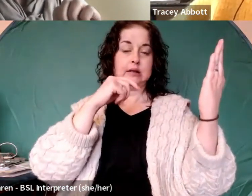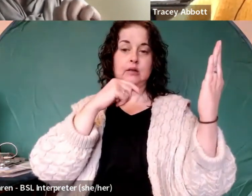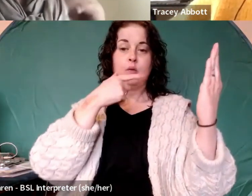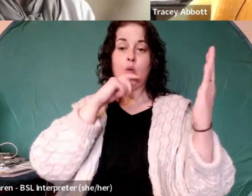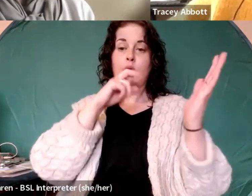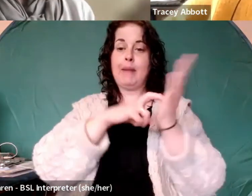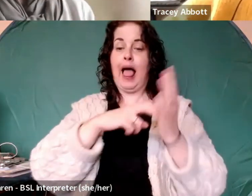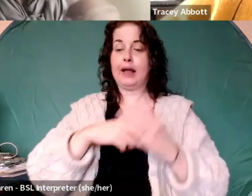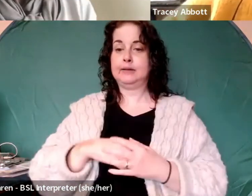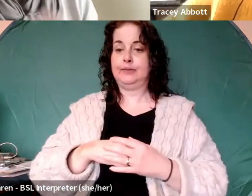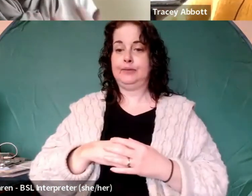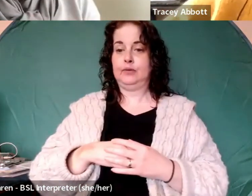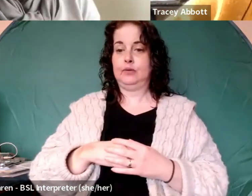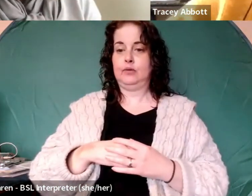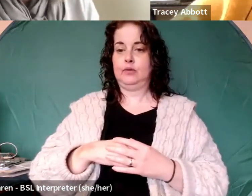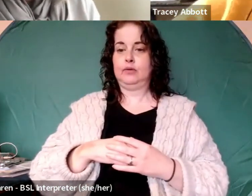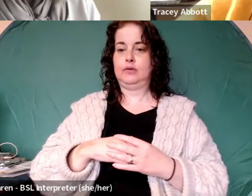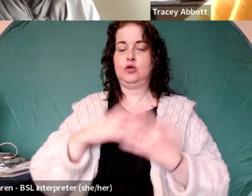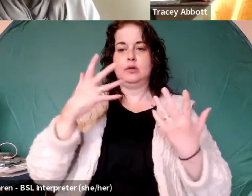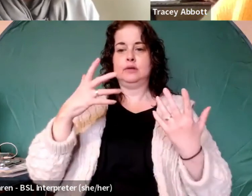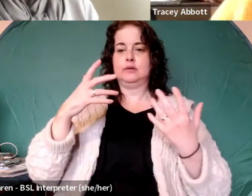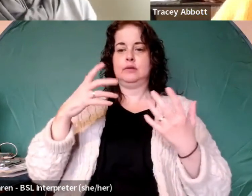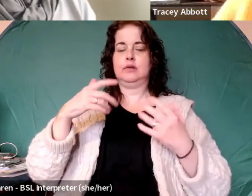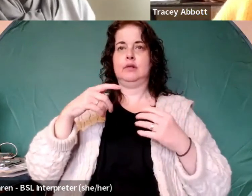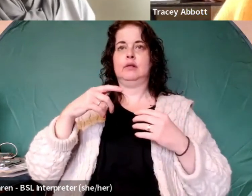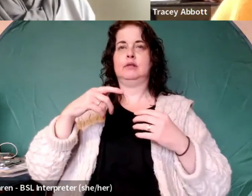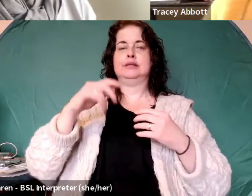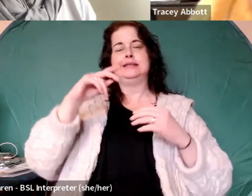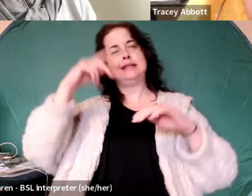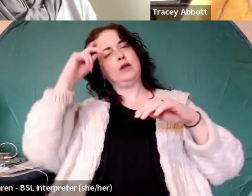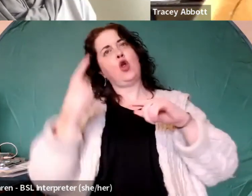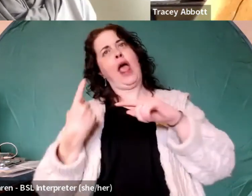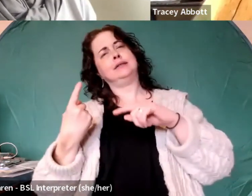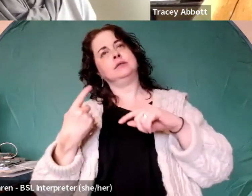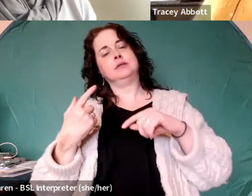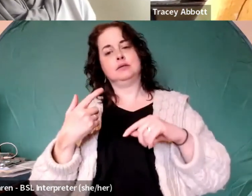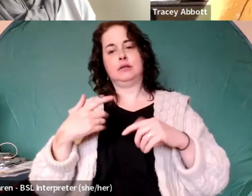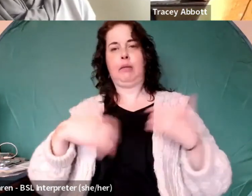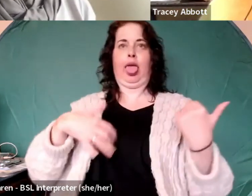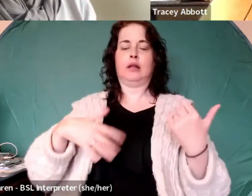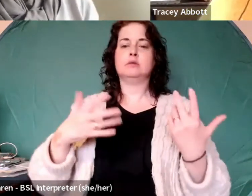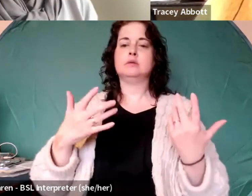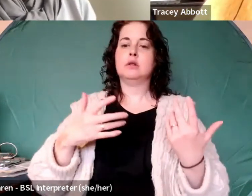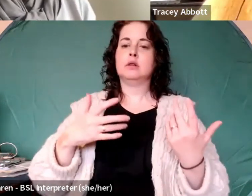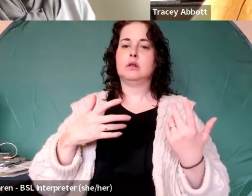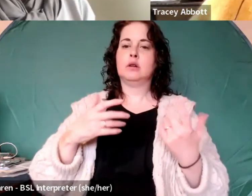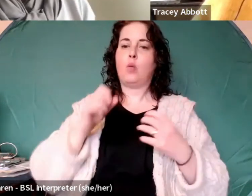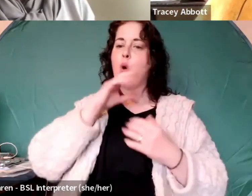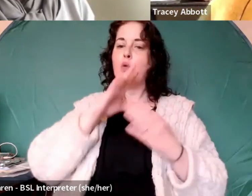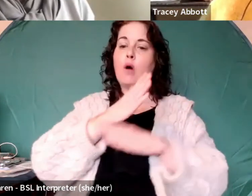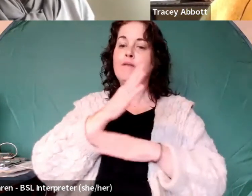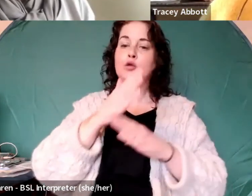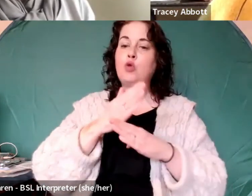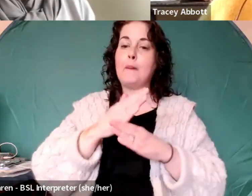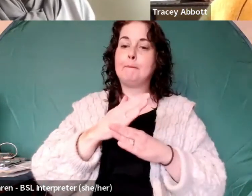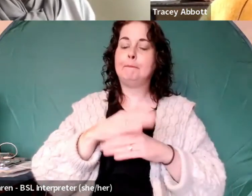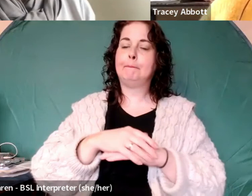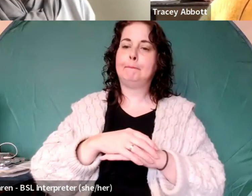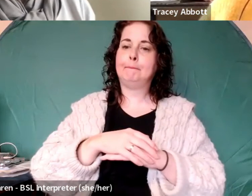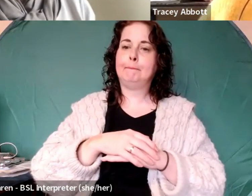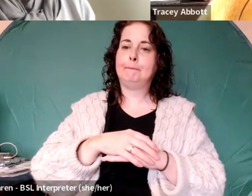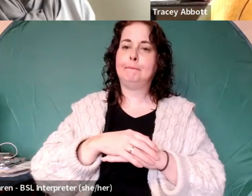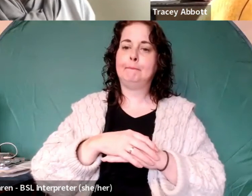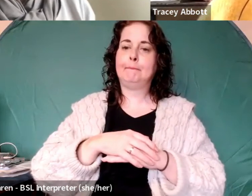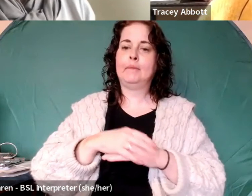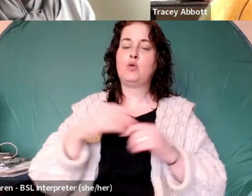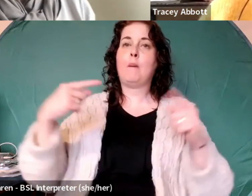job. Playing the banjo. Yes, with your feet. Yeah. You're just not going to go for that job. So